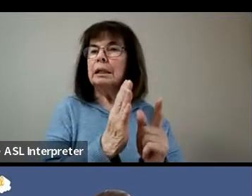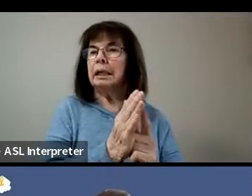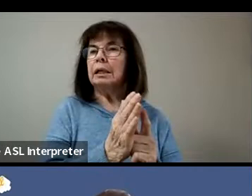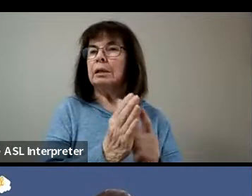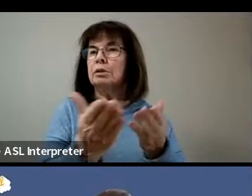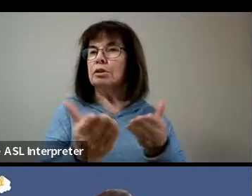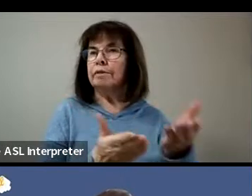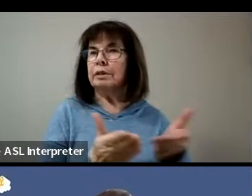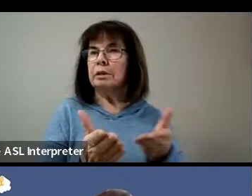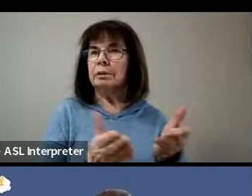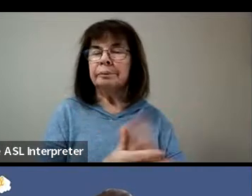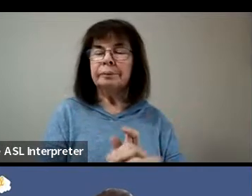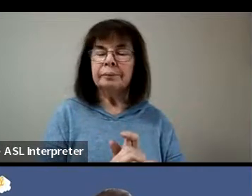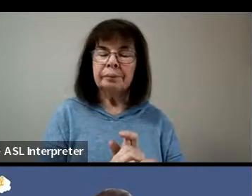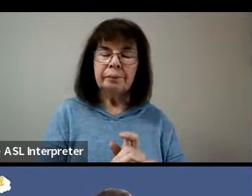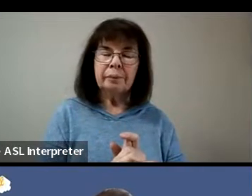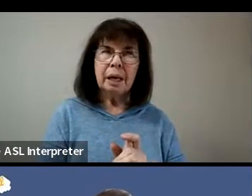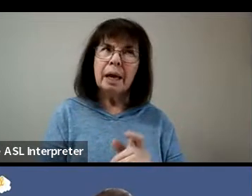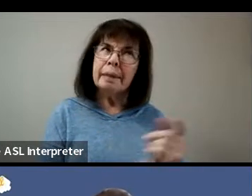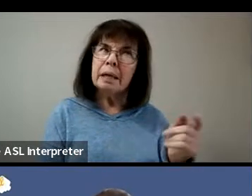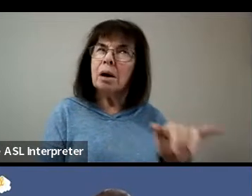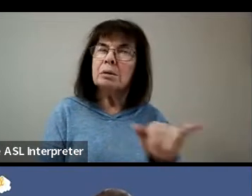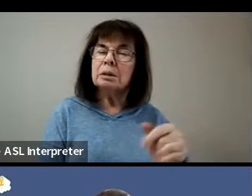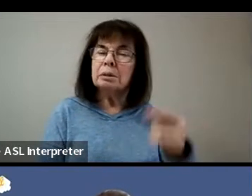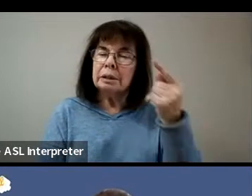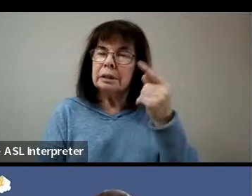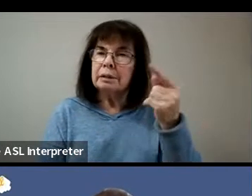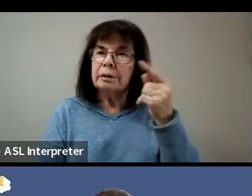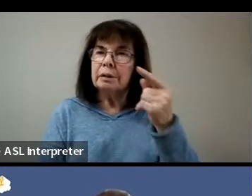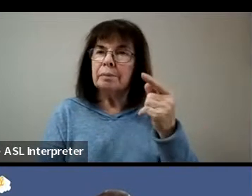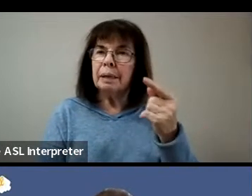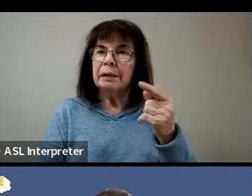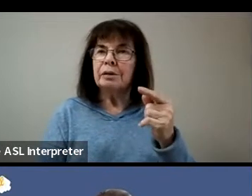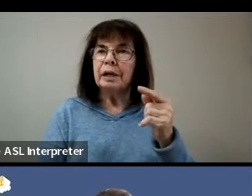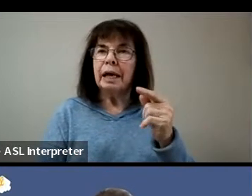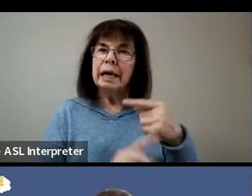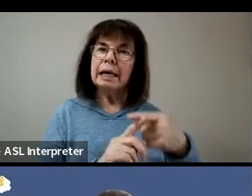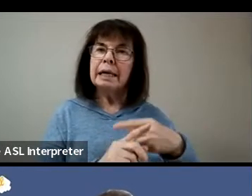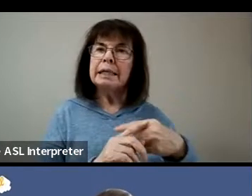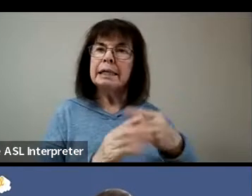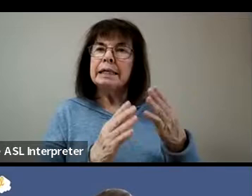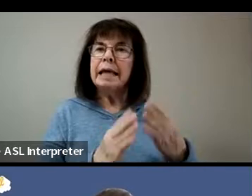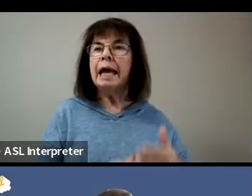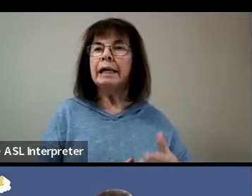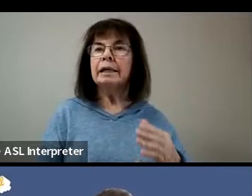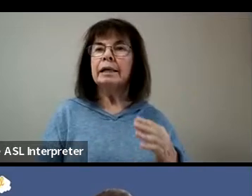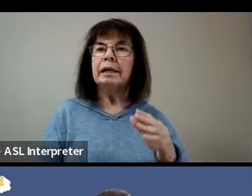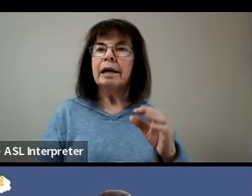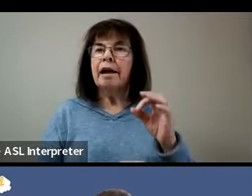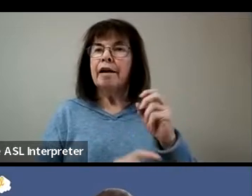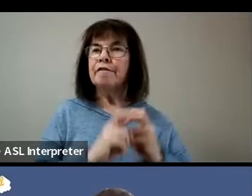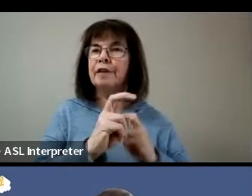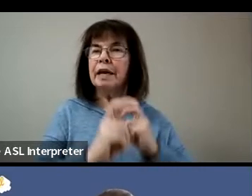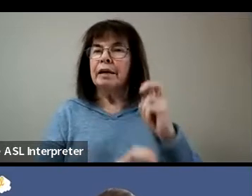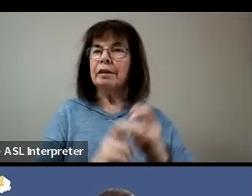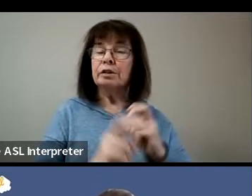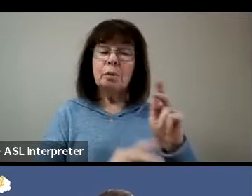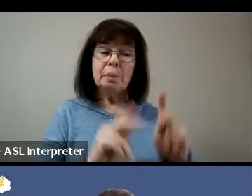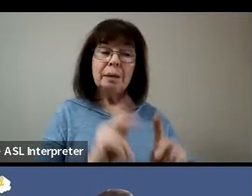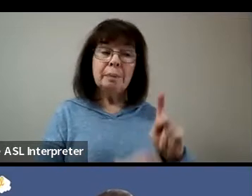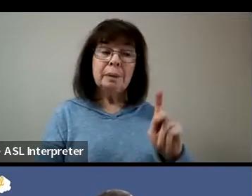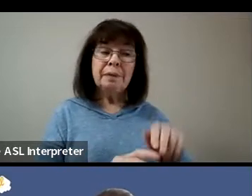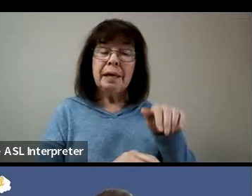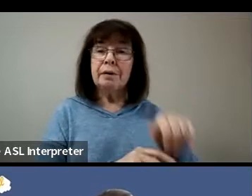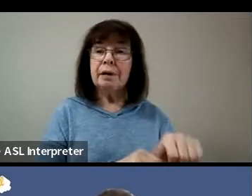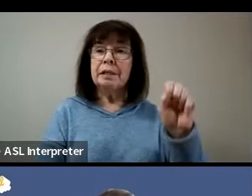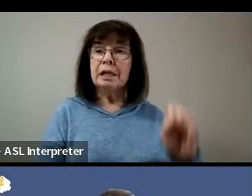we're also sort of considering doing a tenant fair. So folks in the southern part of the county who are